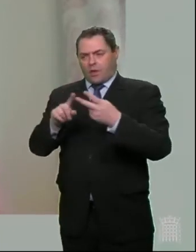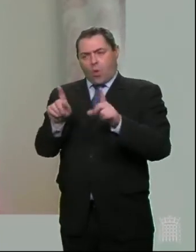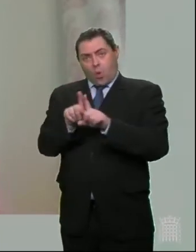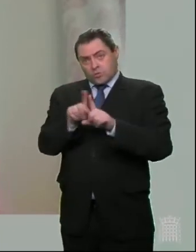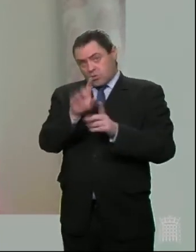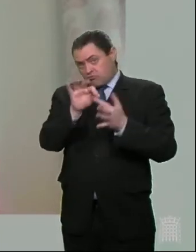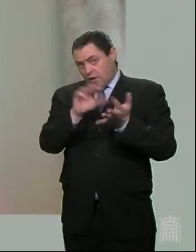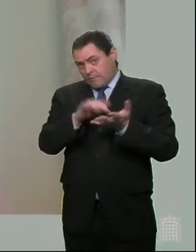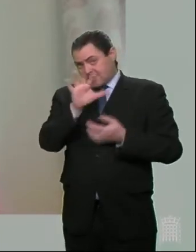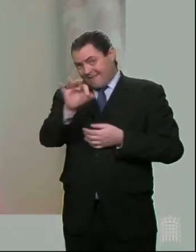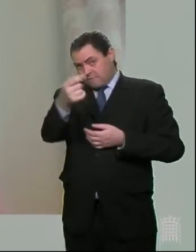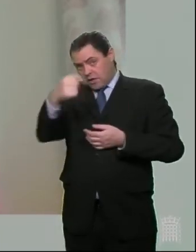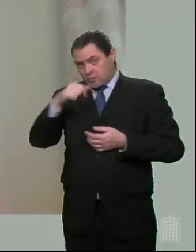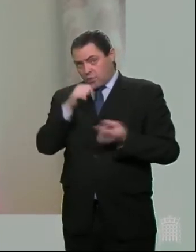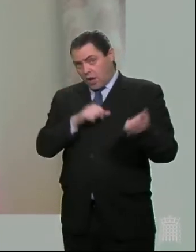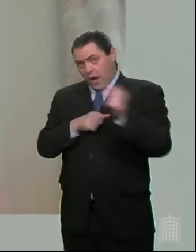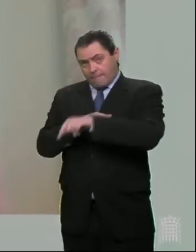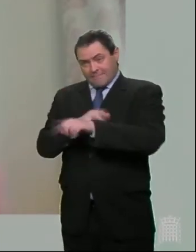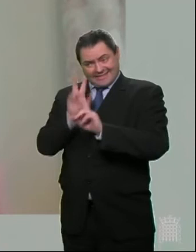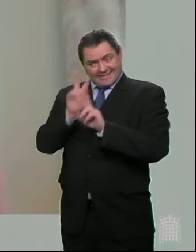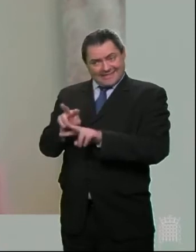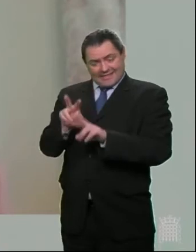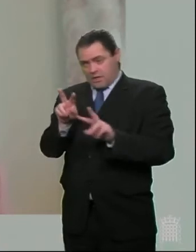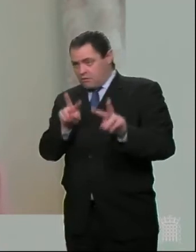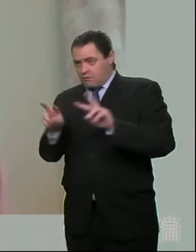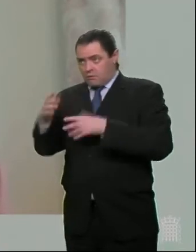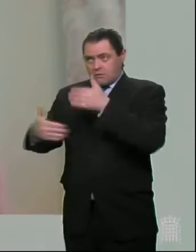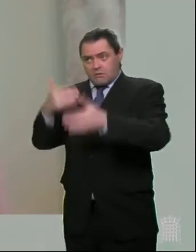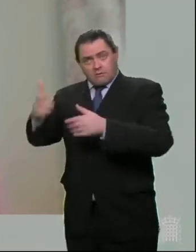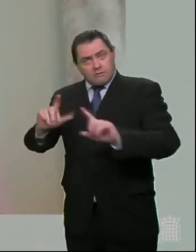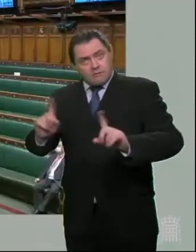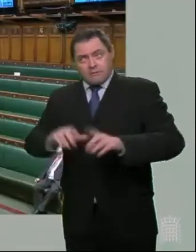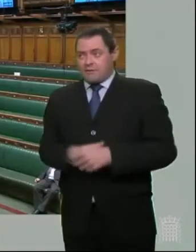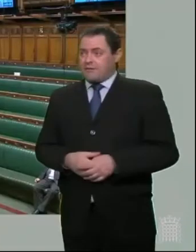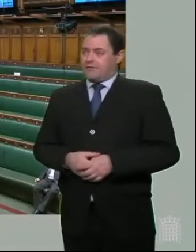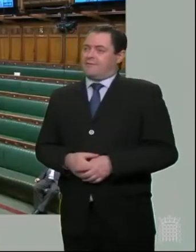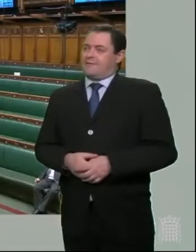an invitation to visit this fantastic enterprise?